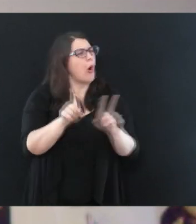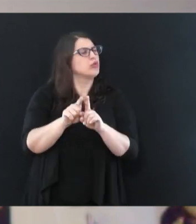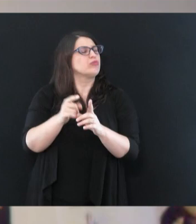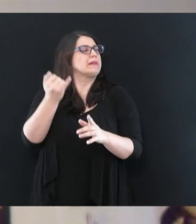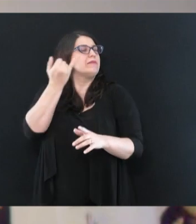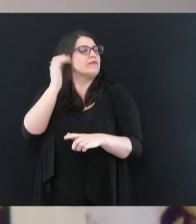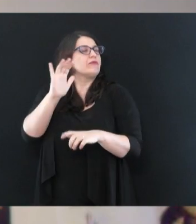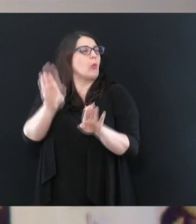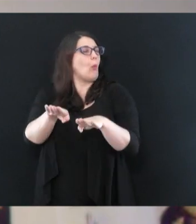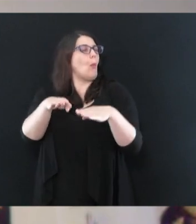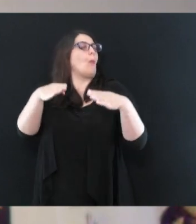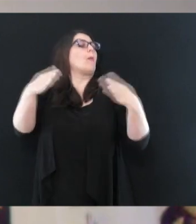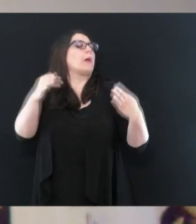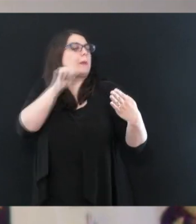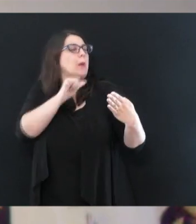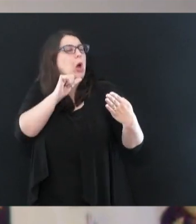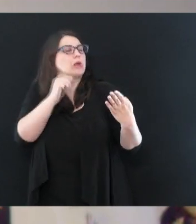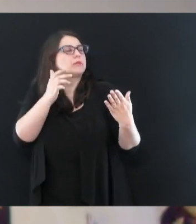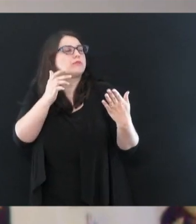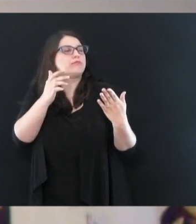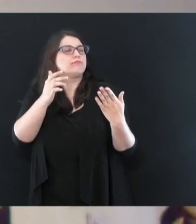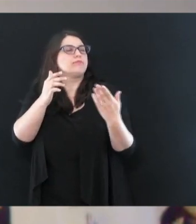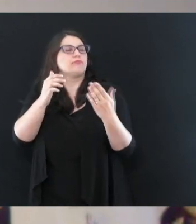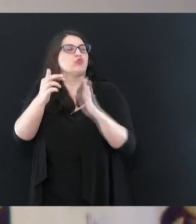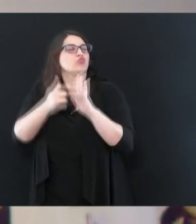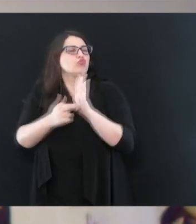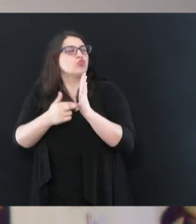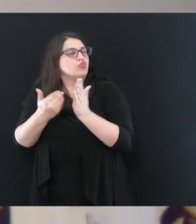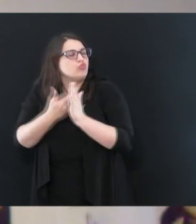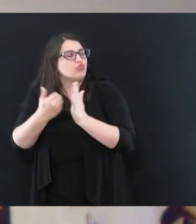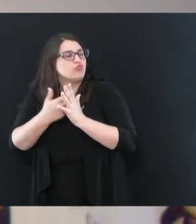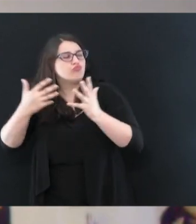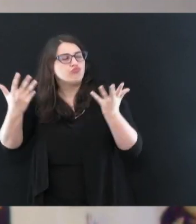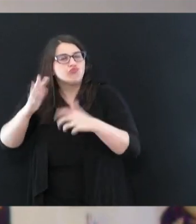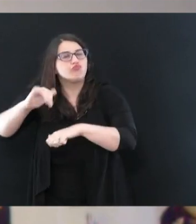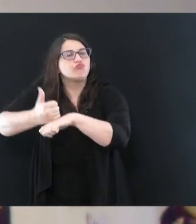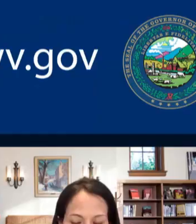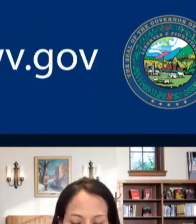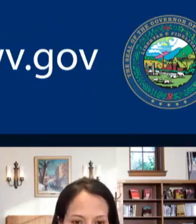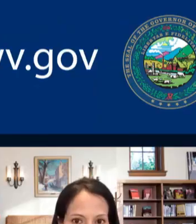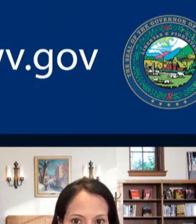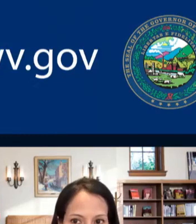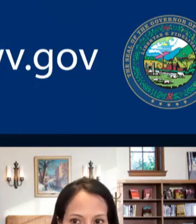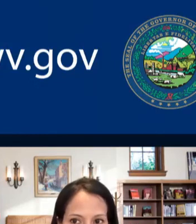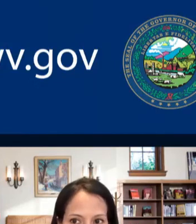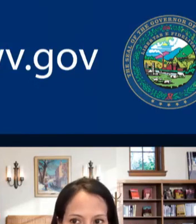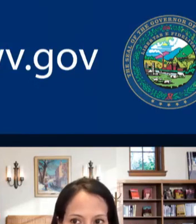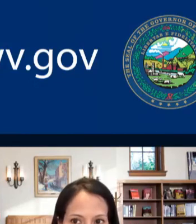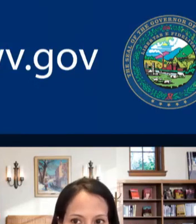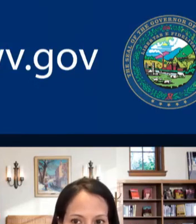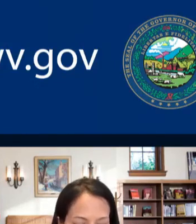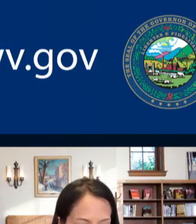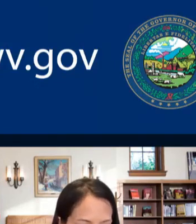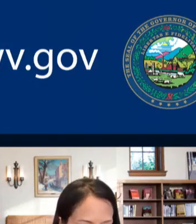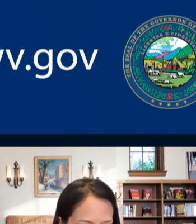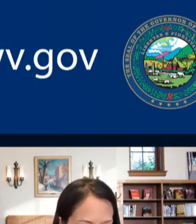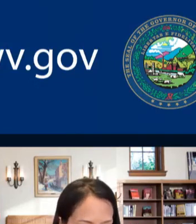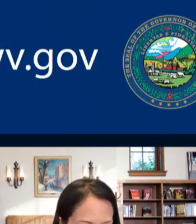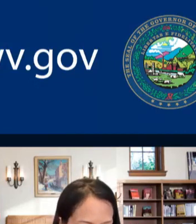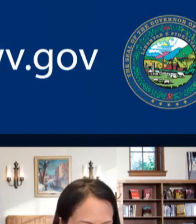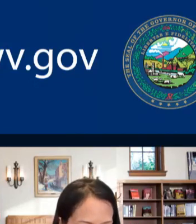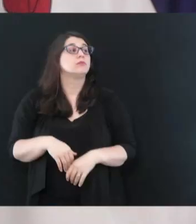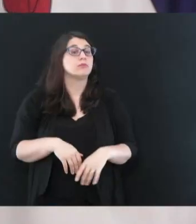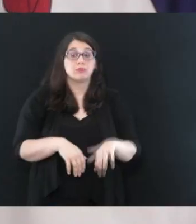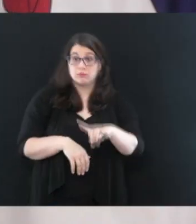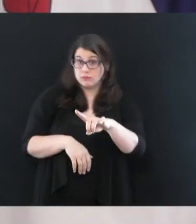in place to prevent a repeat of what happened last time we opened the bars? Thank you. Charles, I think, we'll have a whole lot more on